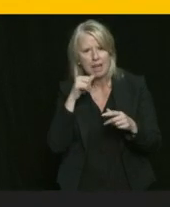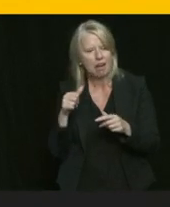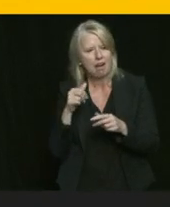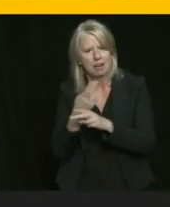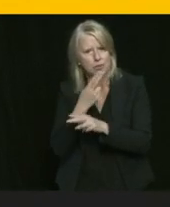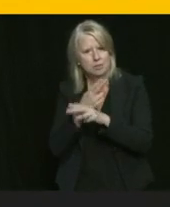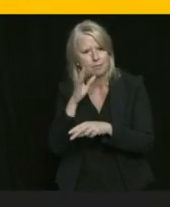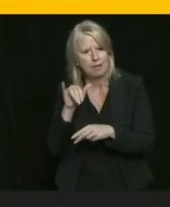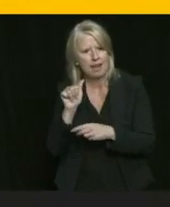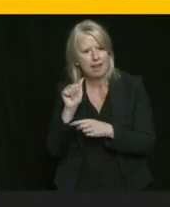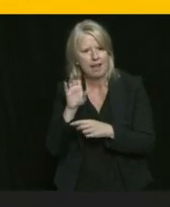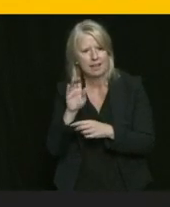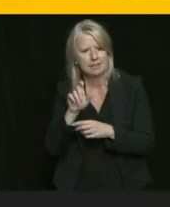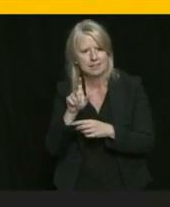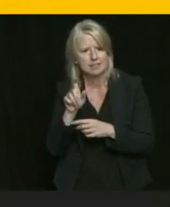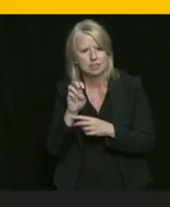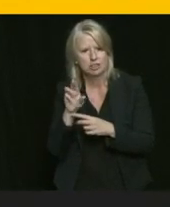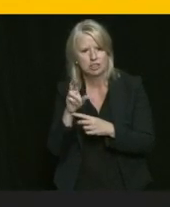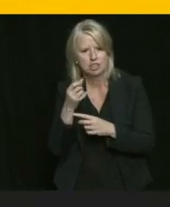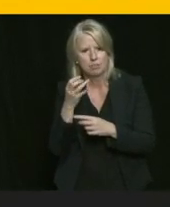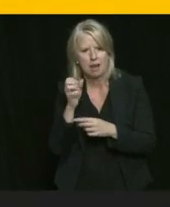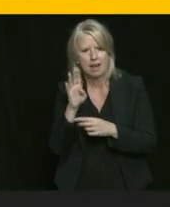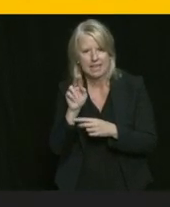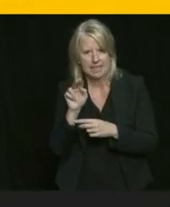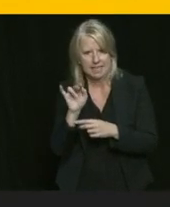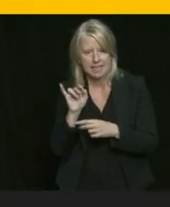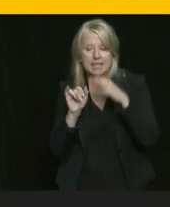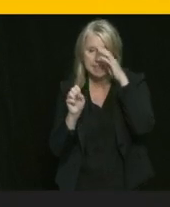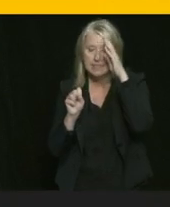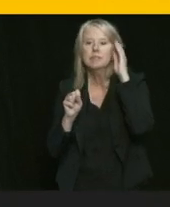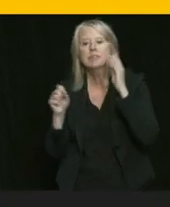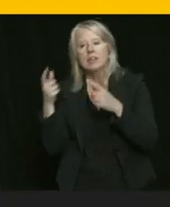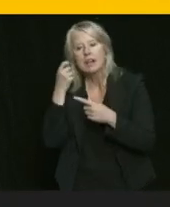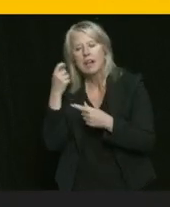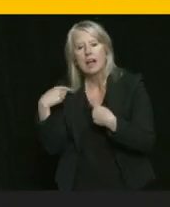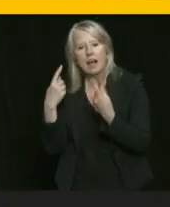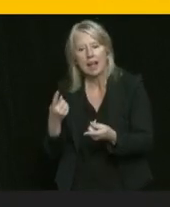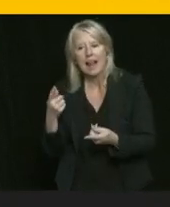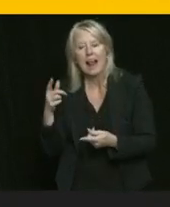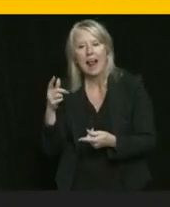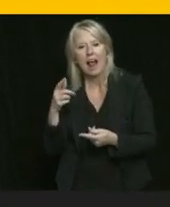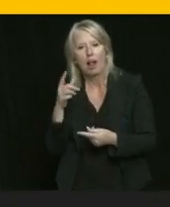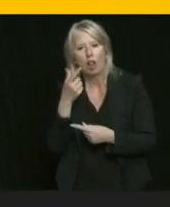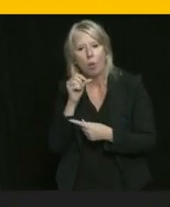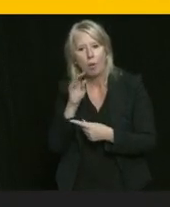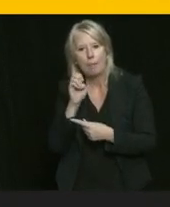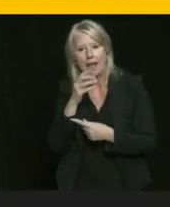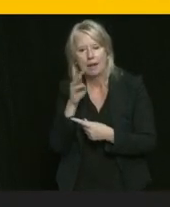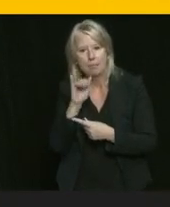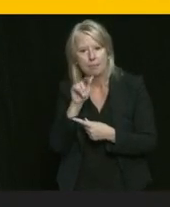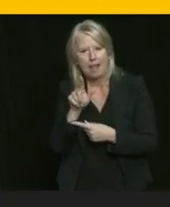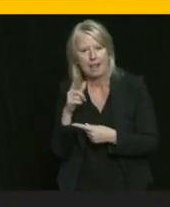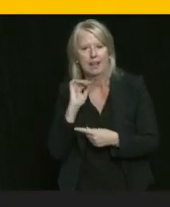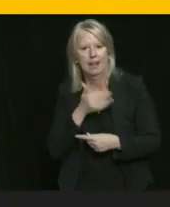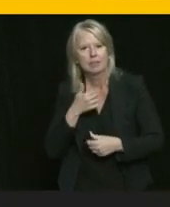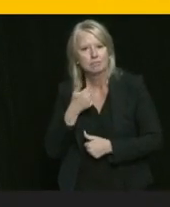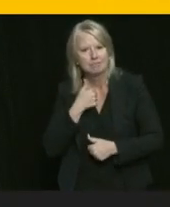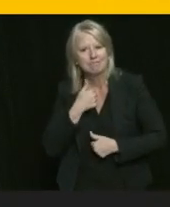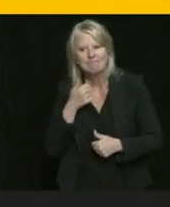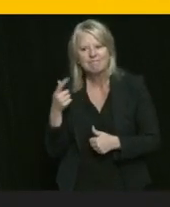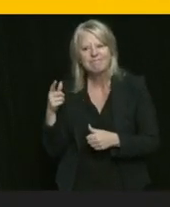Your government announced a month ago that you were investigating this. In the meantime, the Globe and Mail sent a photographer to Armenian military compound